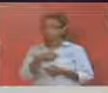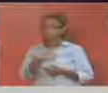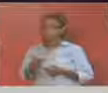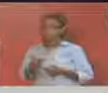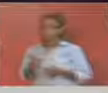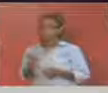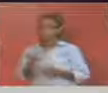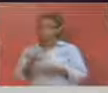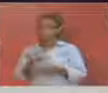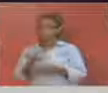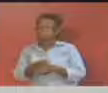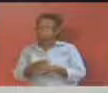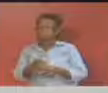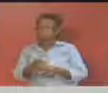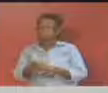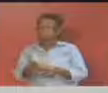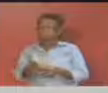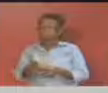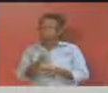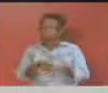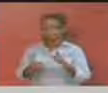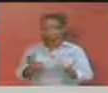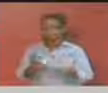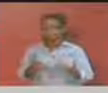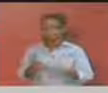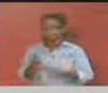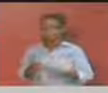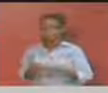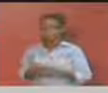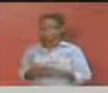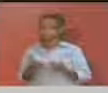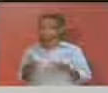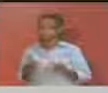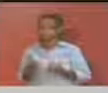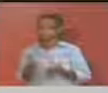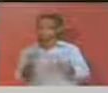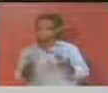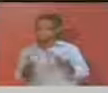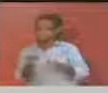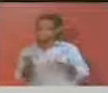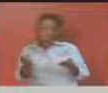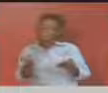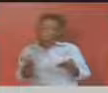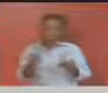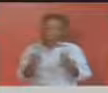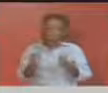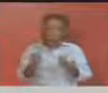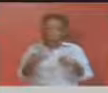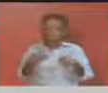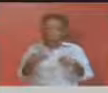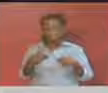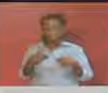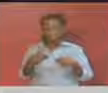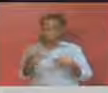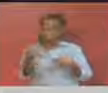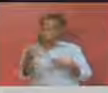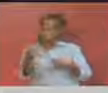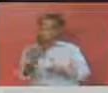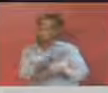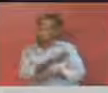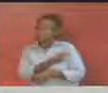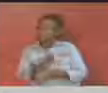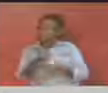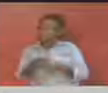is worth two in the bush. The advice is, if a particular vaccine is available to an individual, take